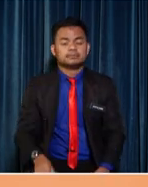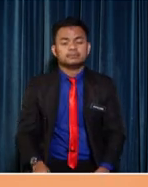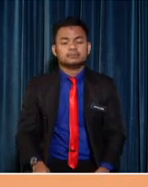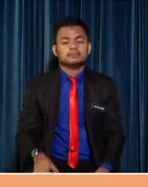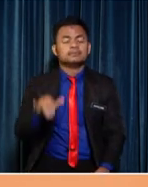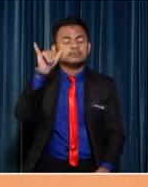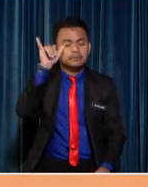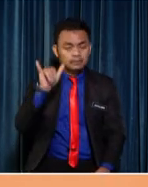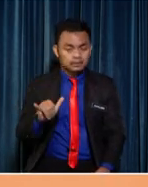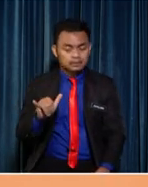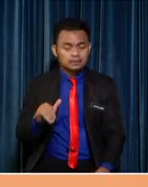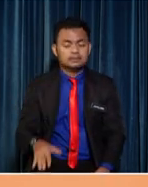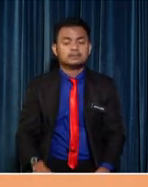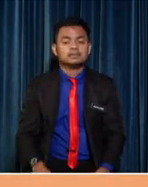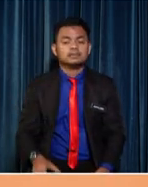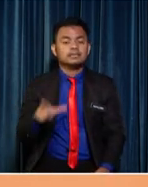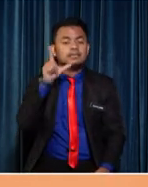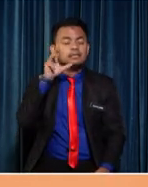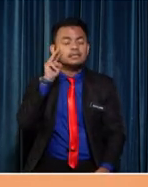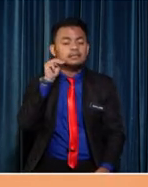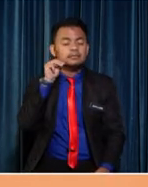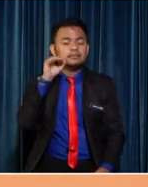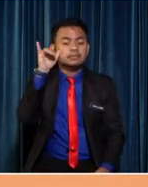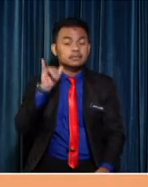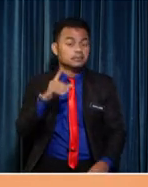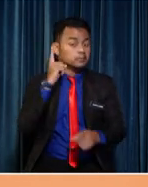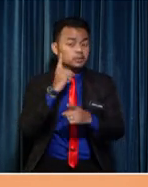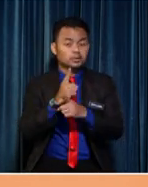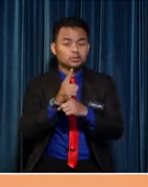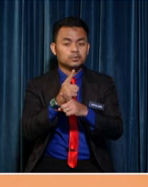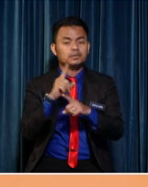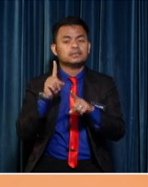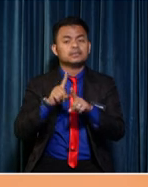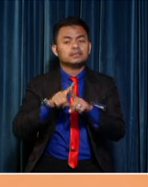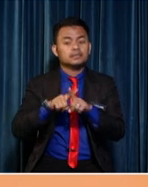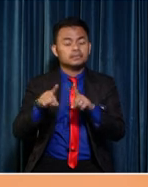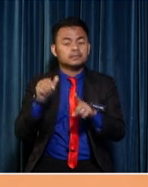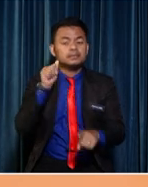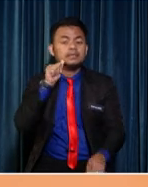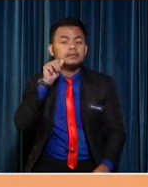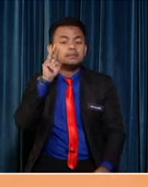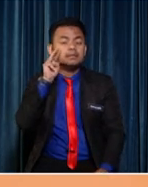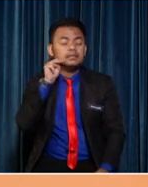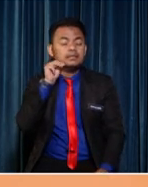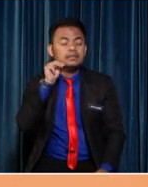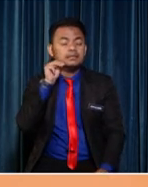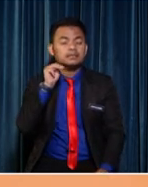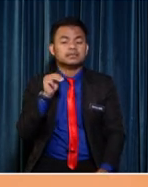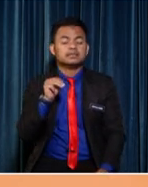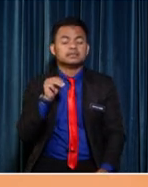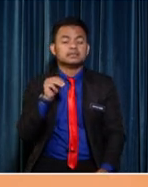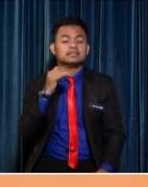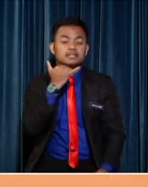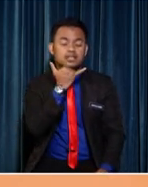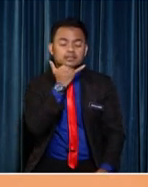Yes, Lim's answer is correct, but Amalia's answer is